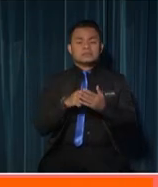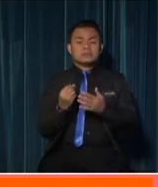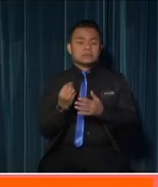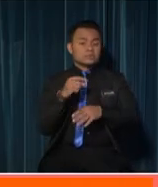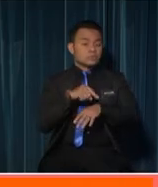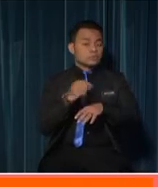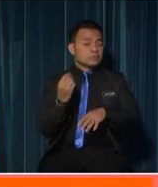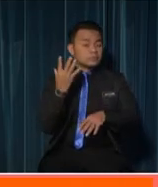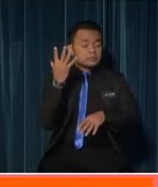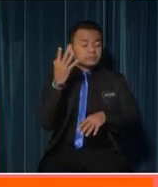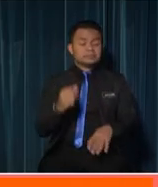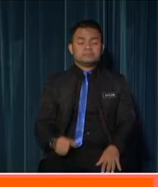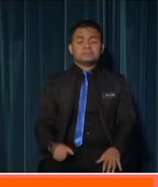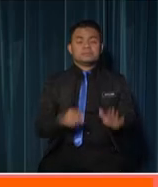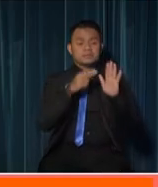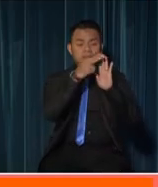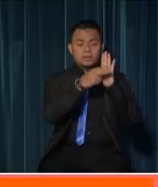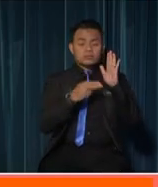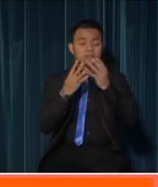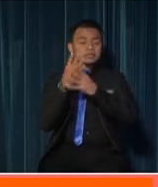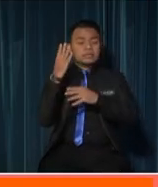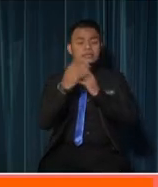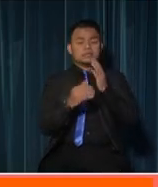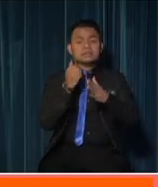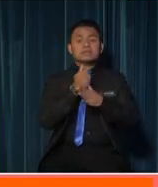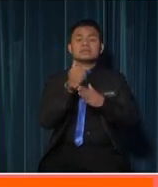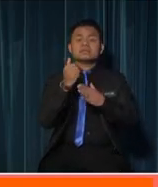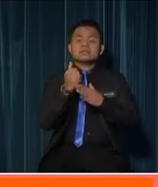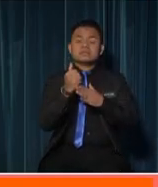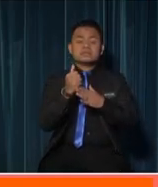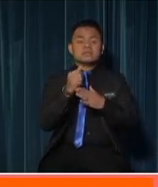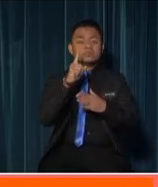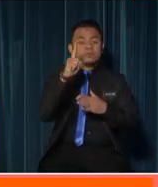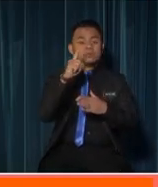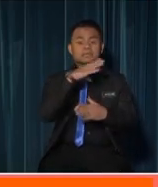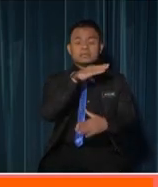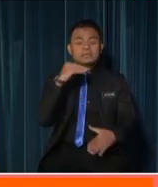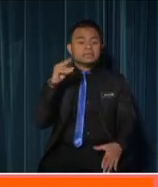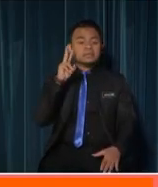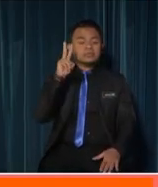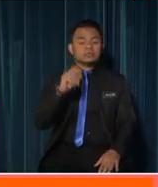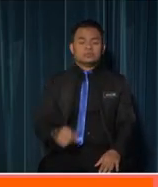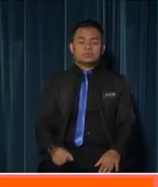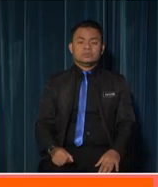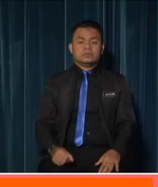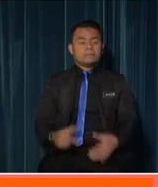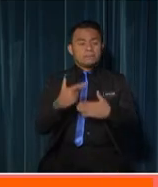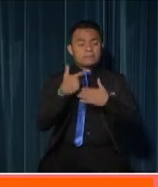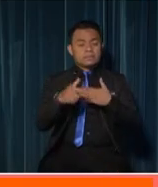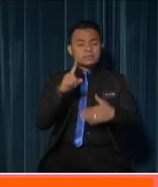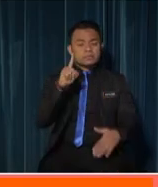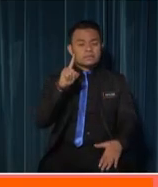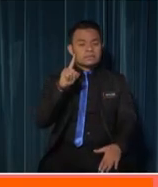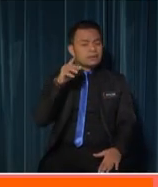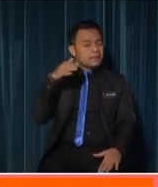hour hand is between 1 and 2. It's past 1, but